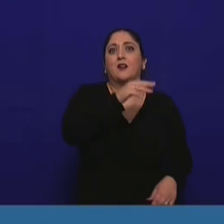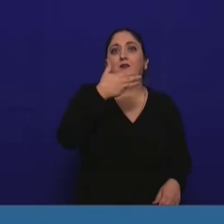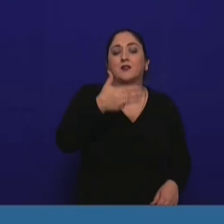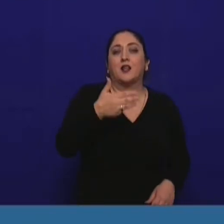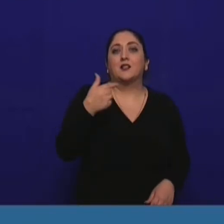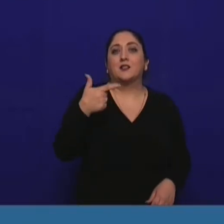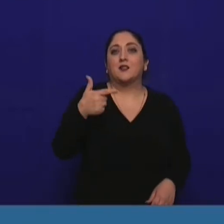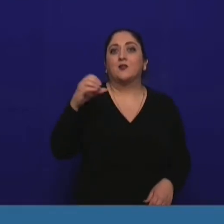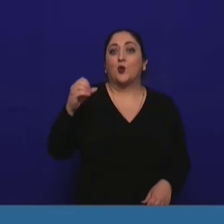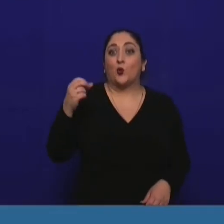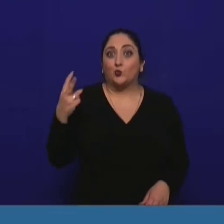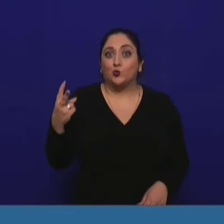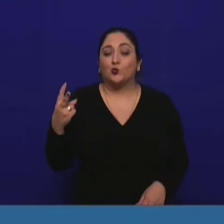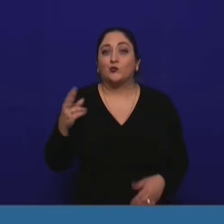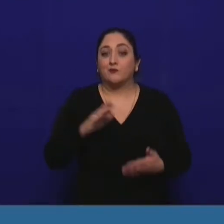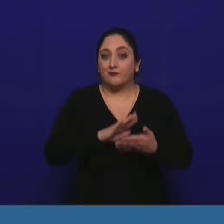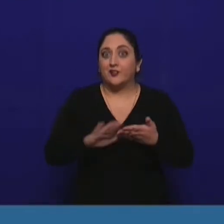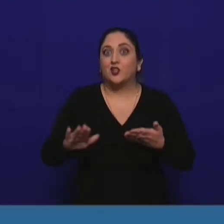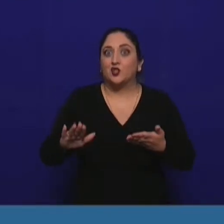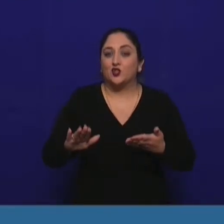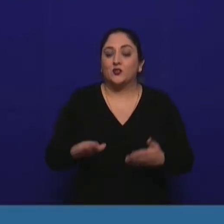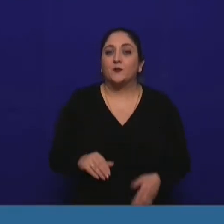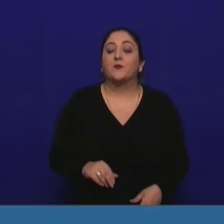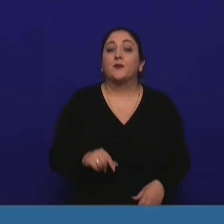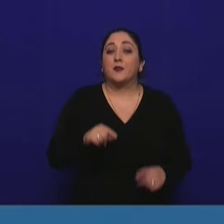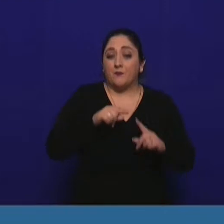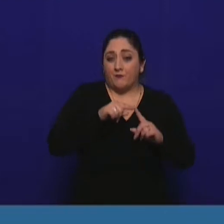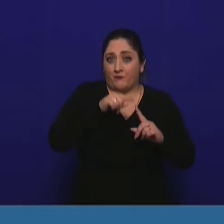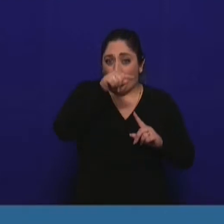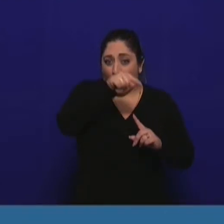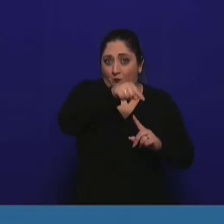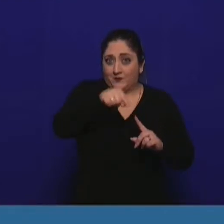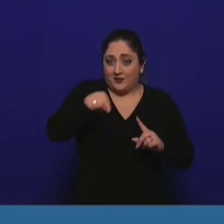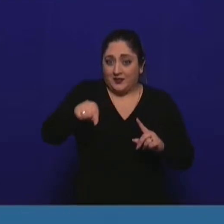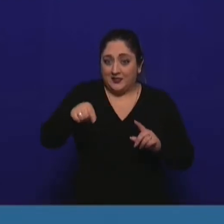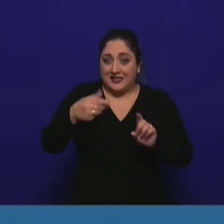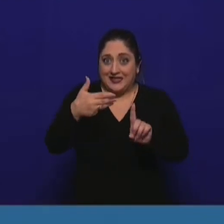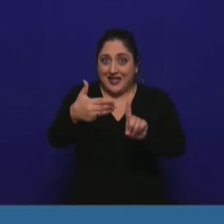59,702 doses already, and out of these, we have had